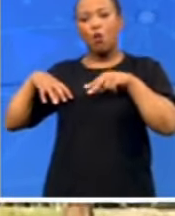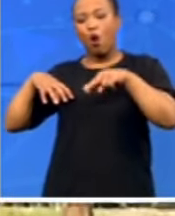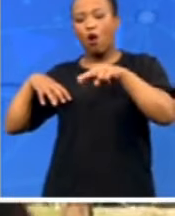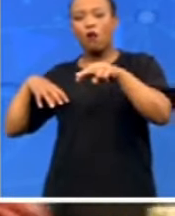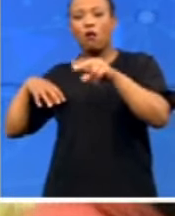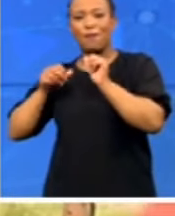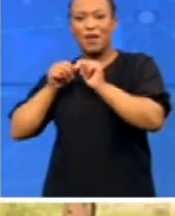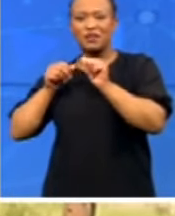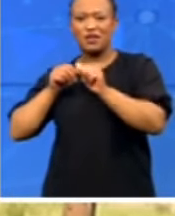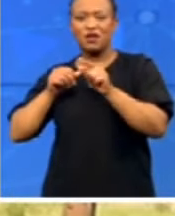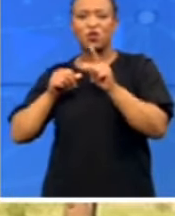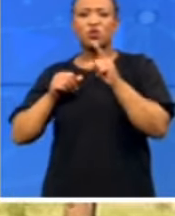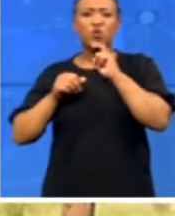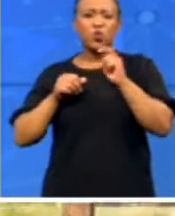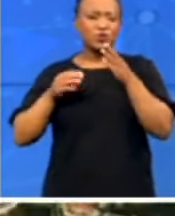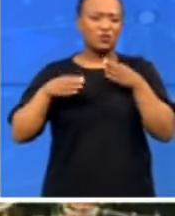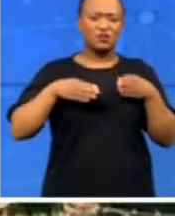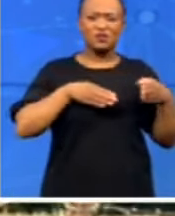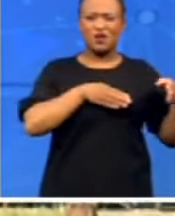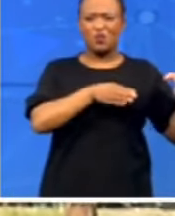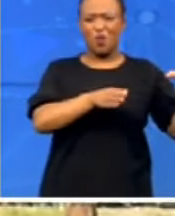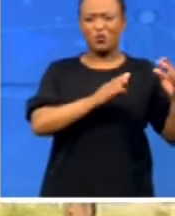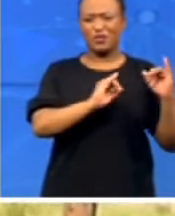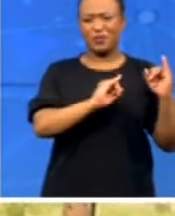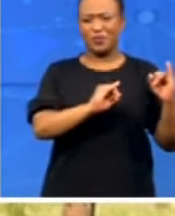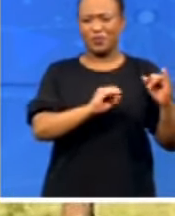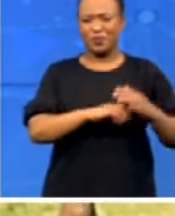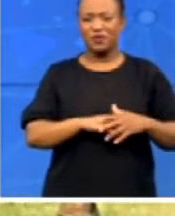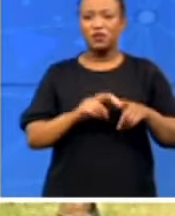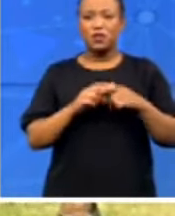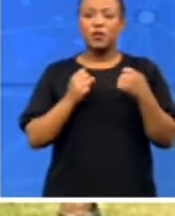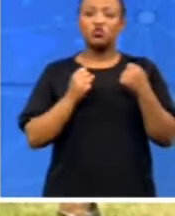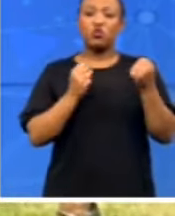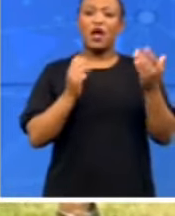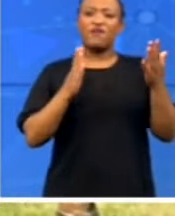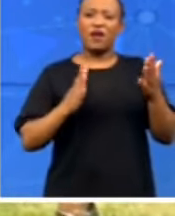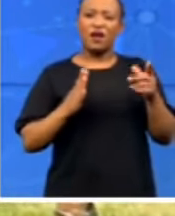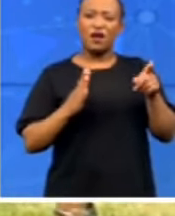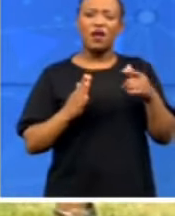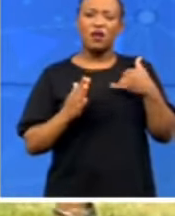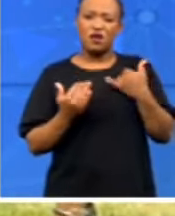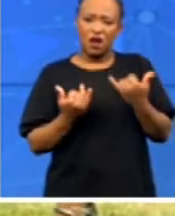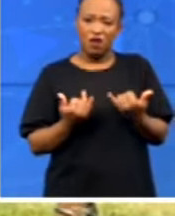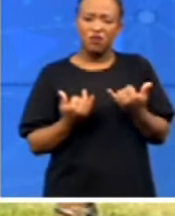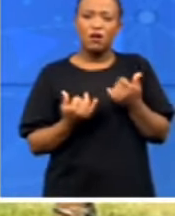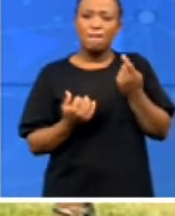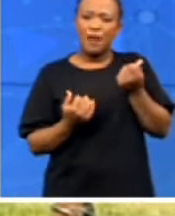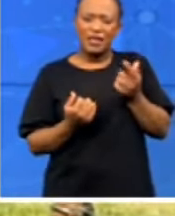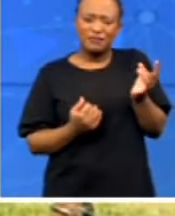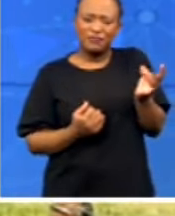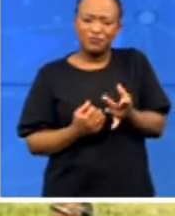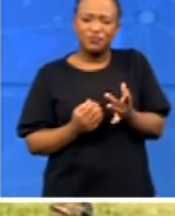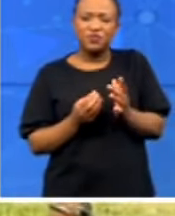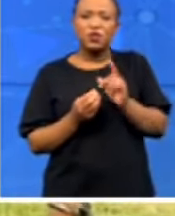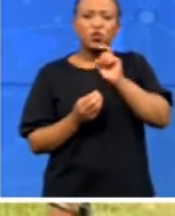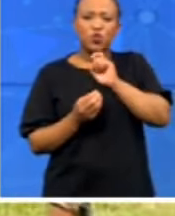that even motorists have to dig even deeper into their pockets to use these bypasses, because they add a bit